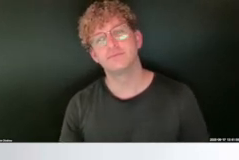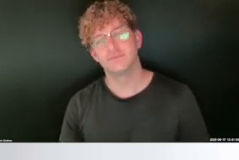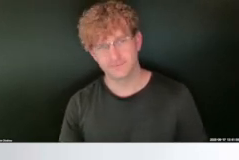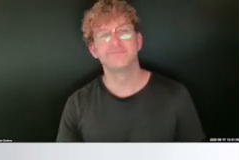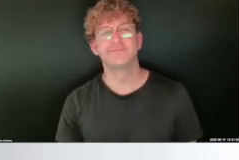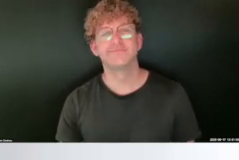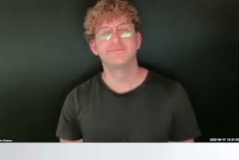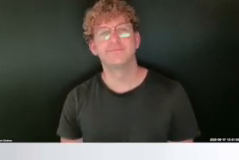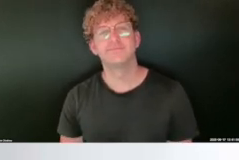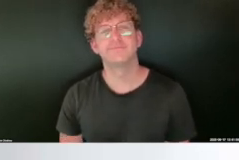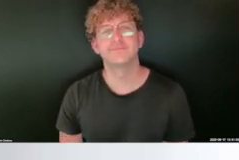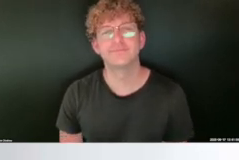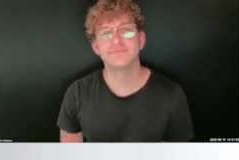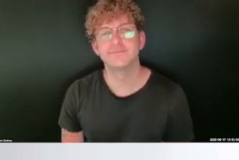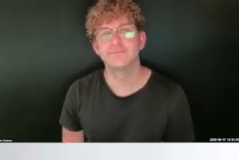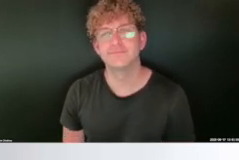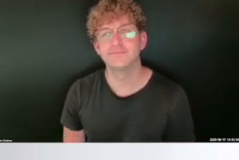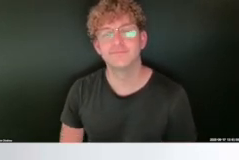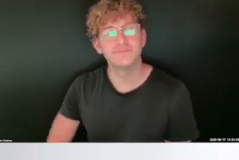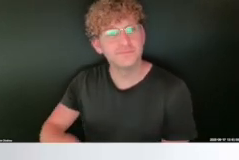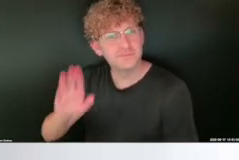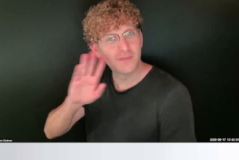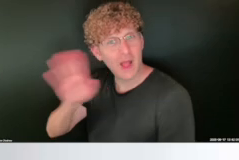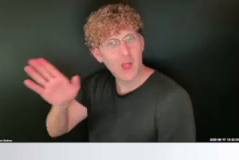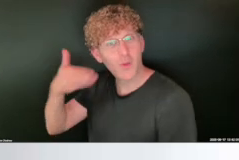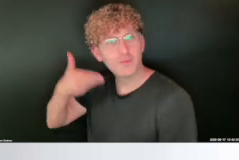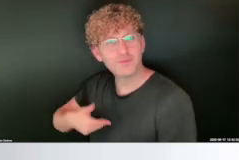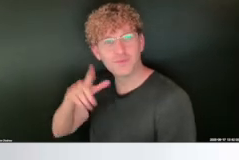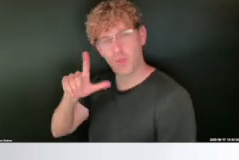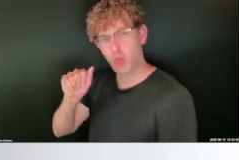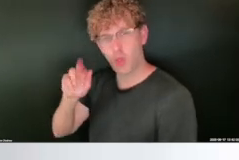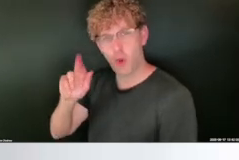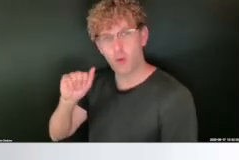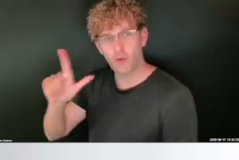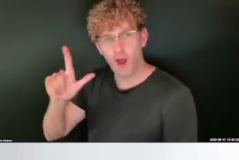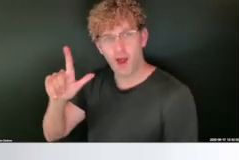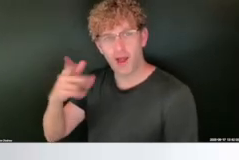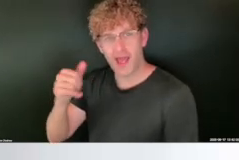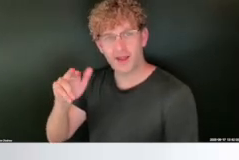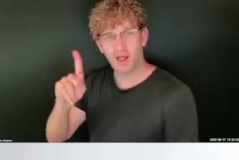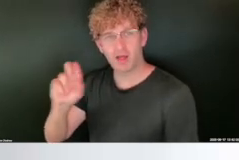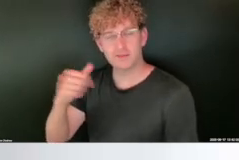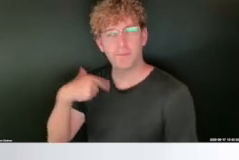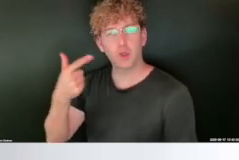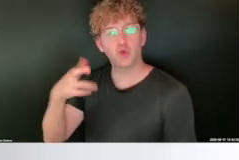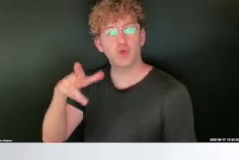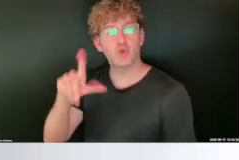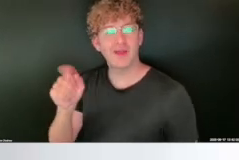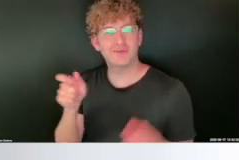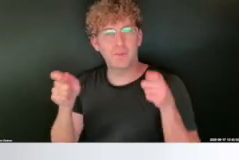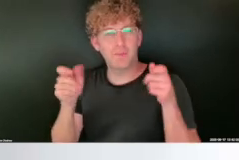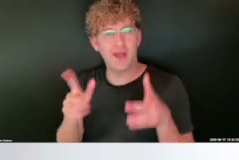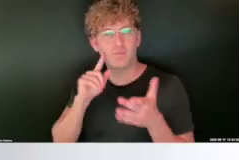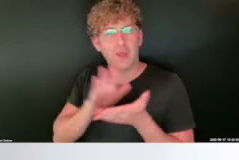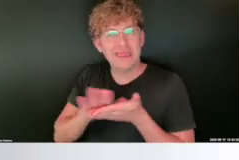Sorry. go. All right. Hi, this is Laura Hinkles. I'm the grants manager for clean energy fuels. And I think this